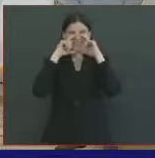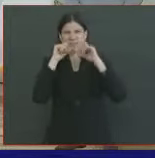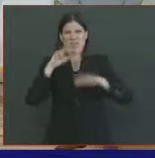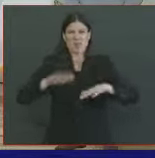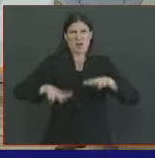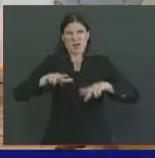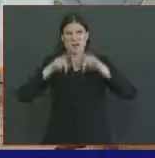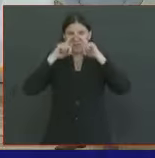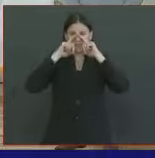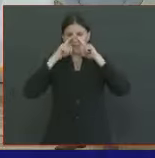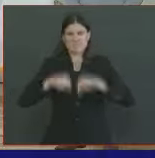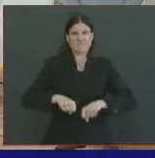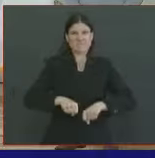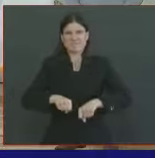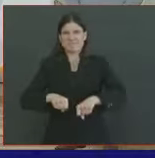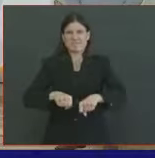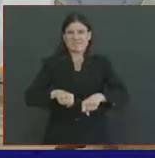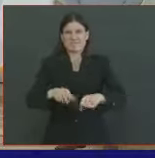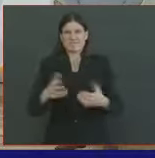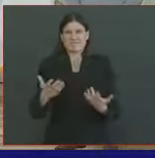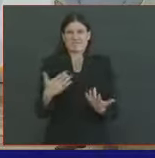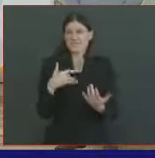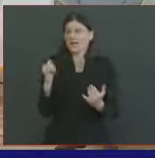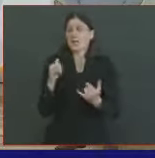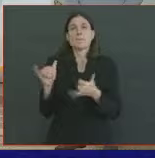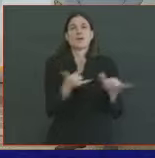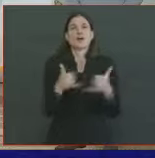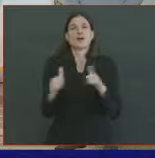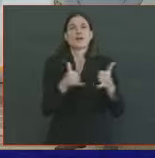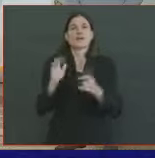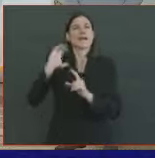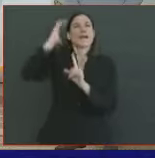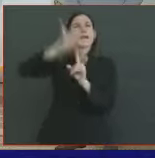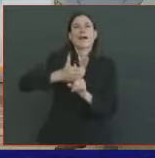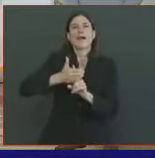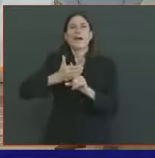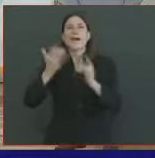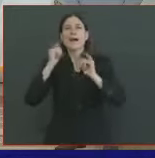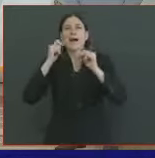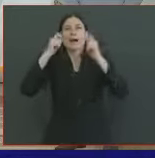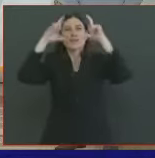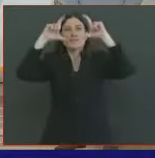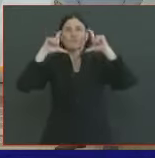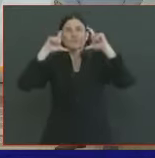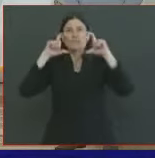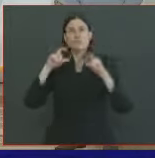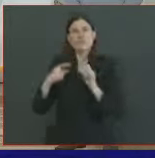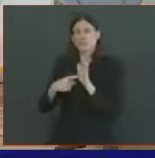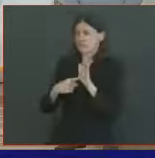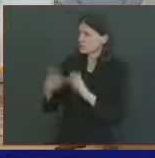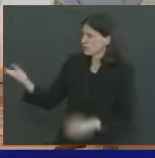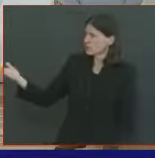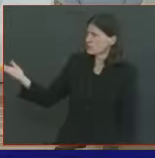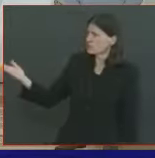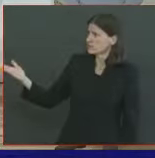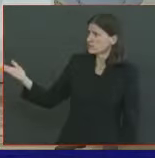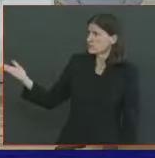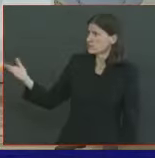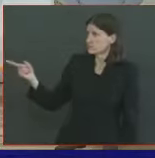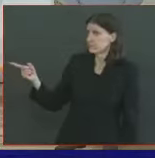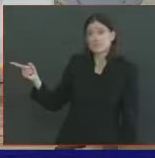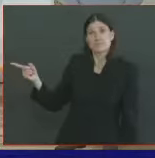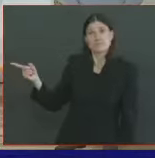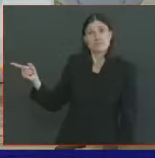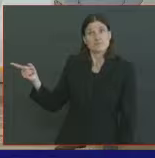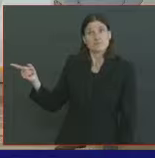not wearing a costume, right? So this is what we're all wearing right now is masks. So this is how I put mine on. And you see it fits right over my